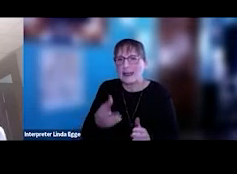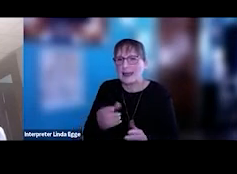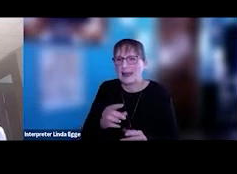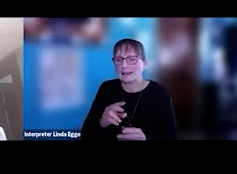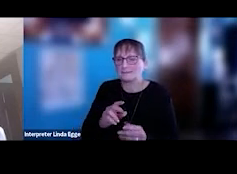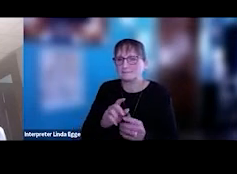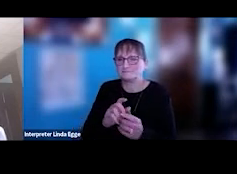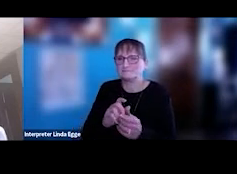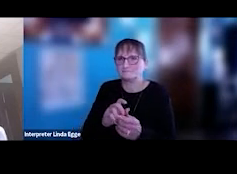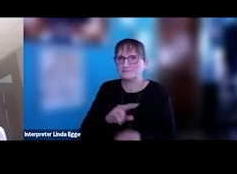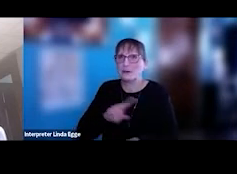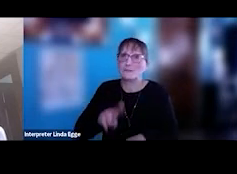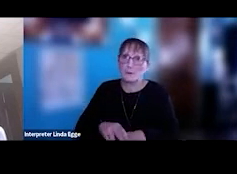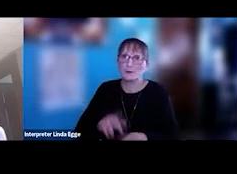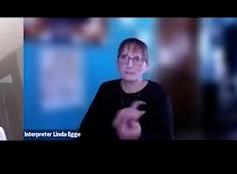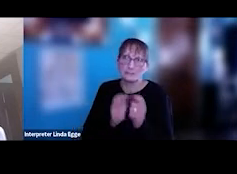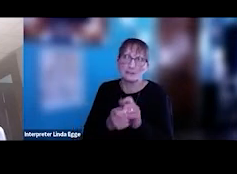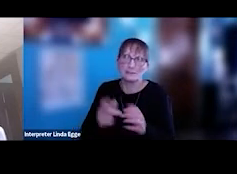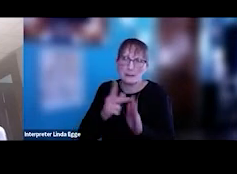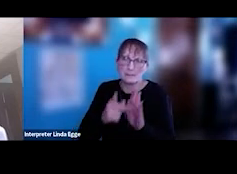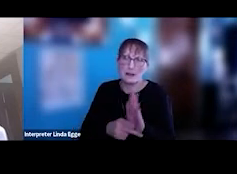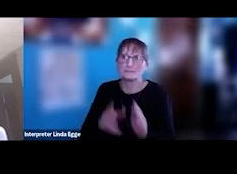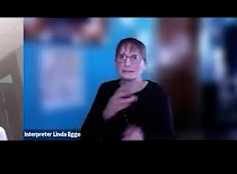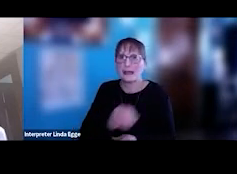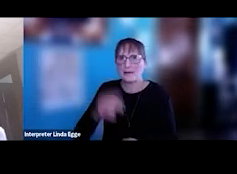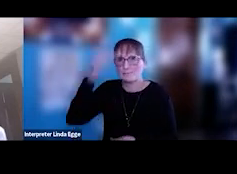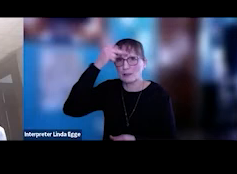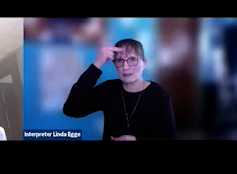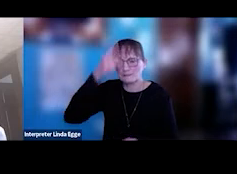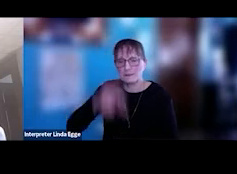changed that policy and philosophy. So